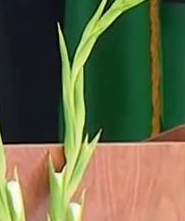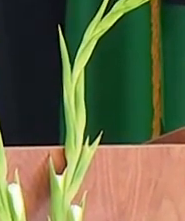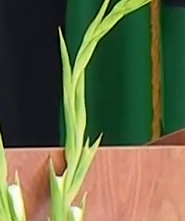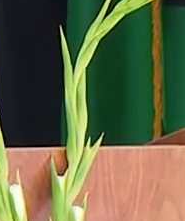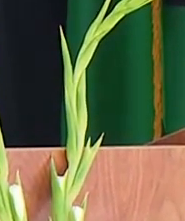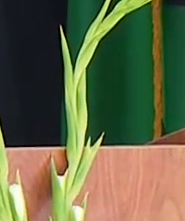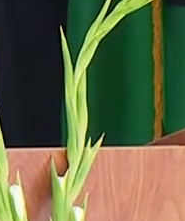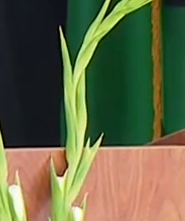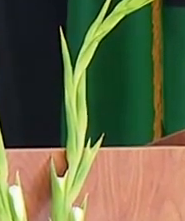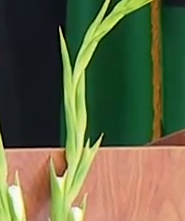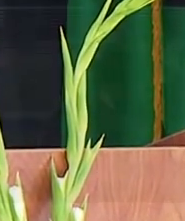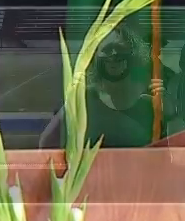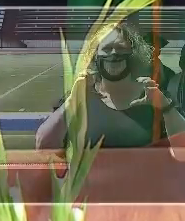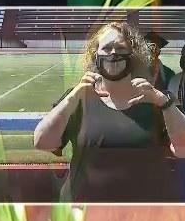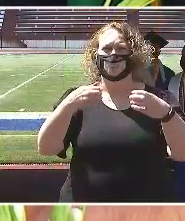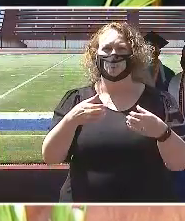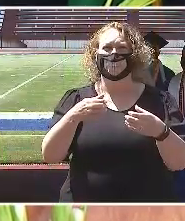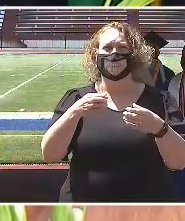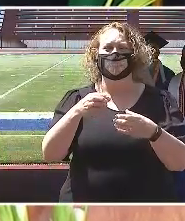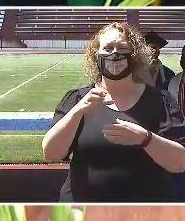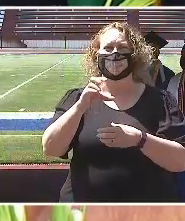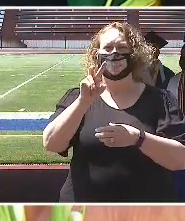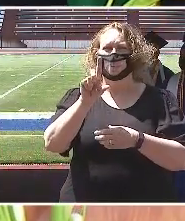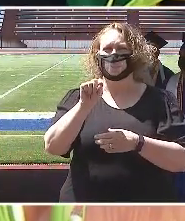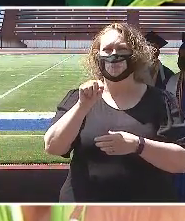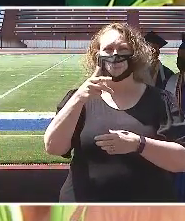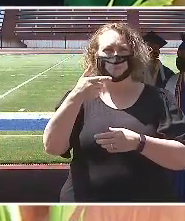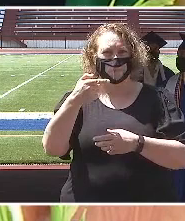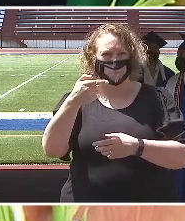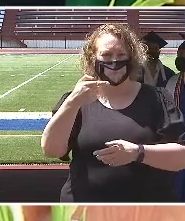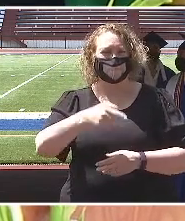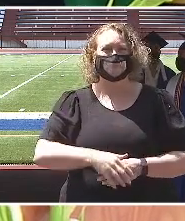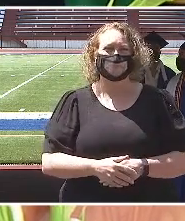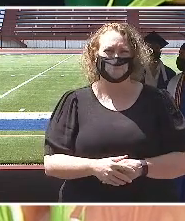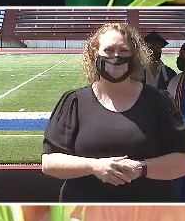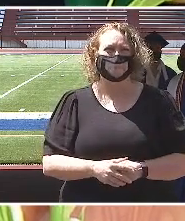ceremony for the class of 2021.